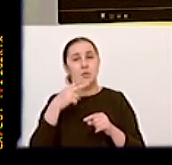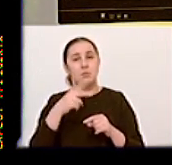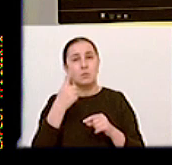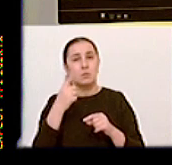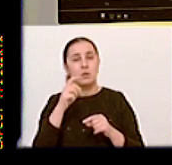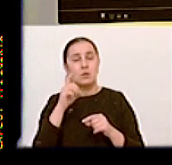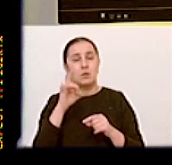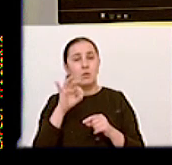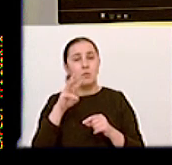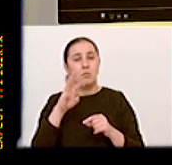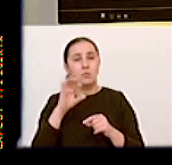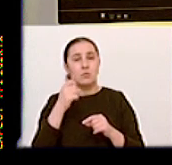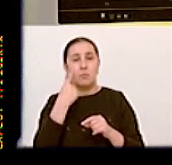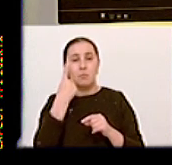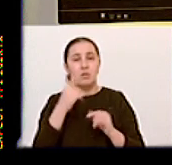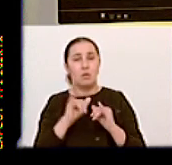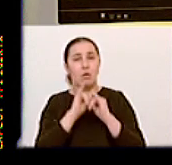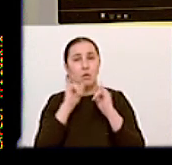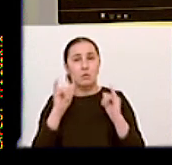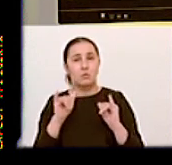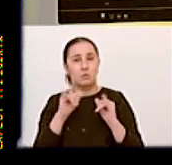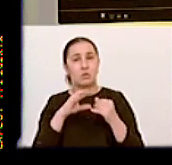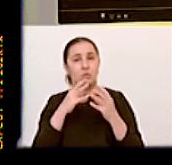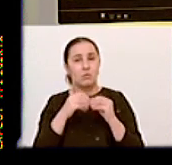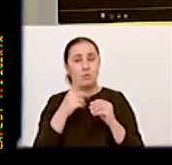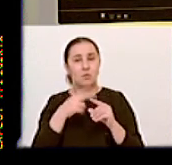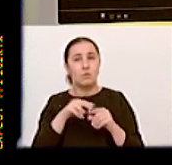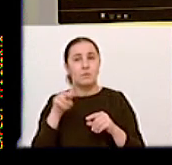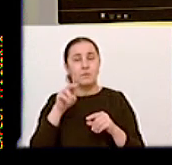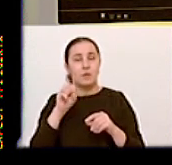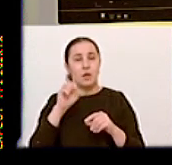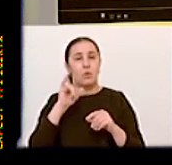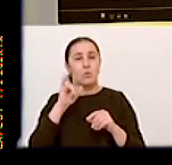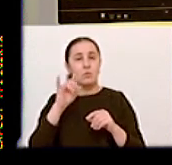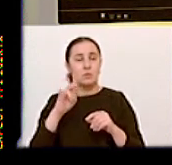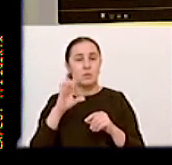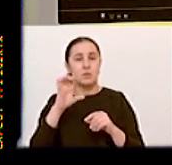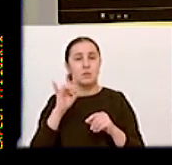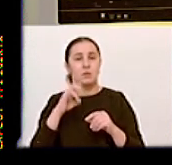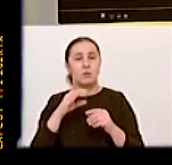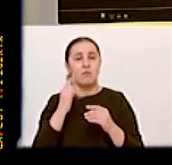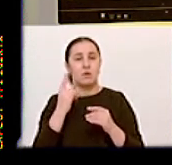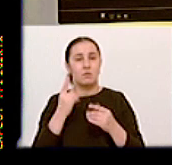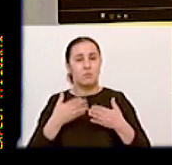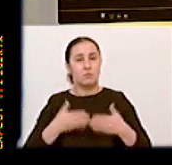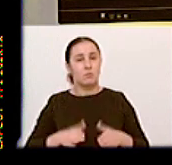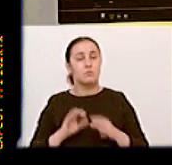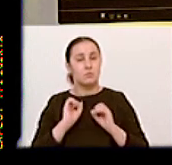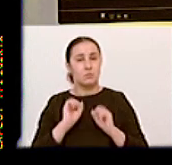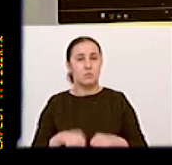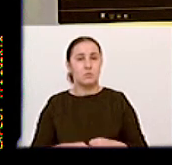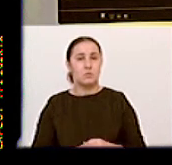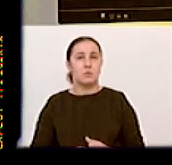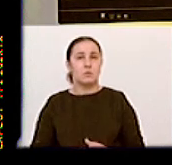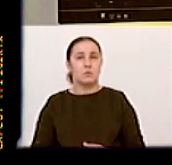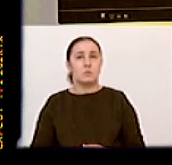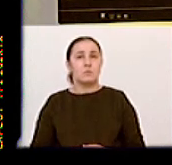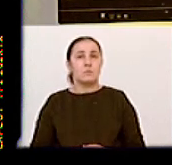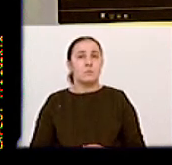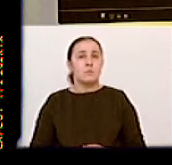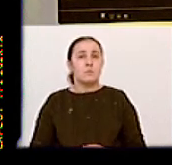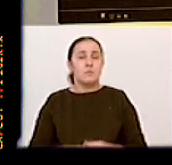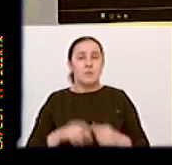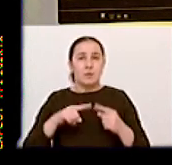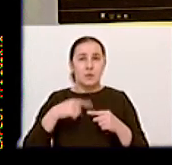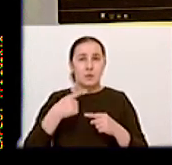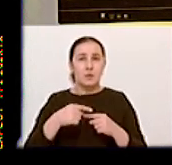21 xromosomaning bittaga ortib ketishi tufayli Down sindromli farzand tug'ilishi mumkin.